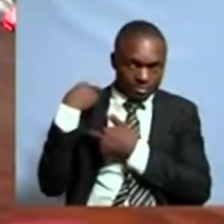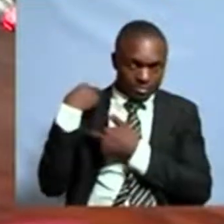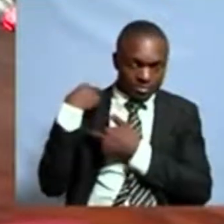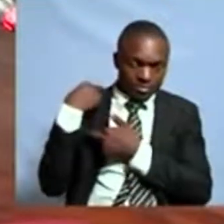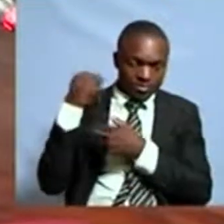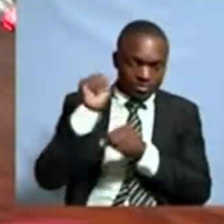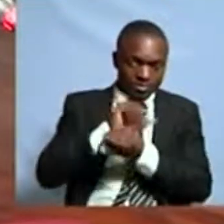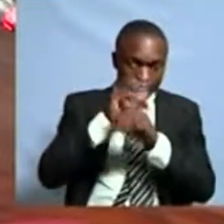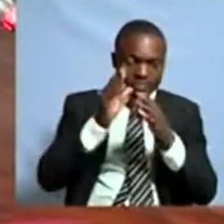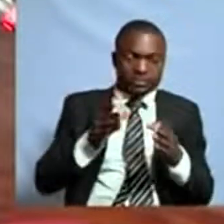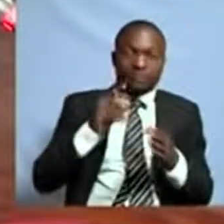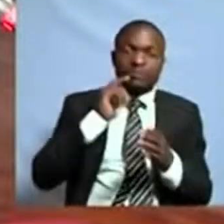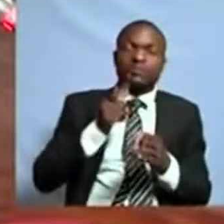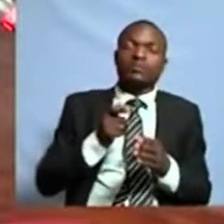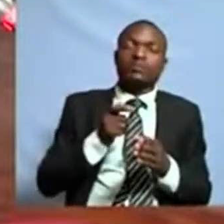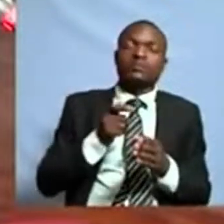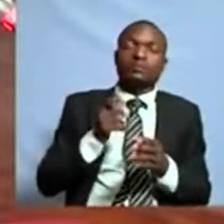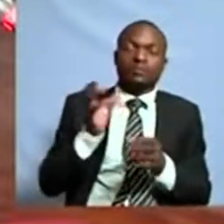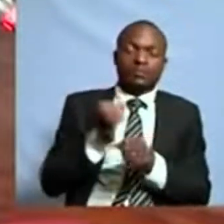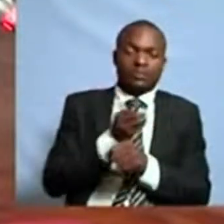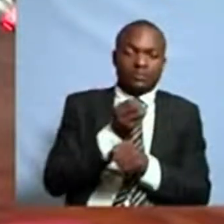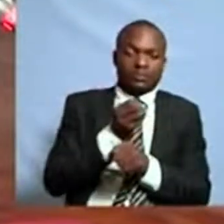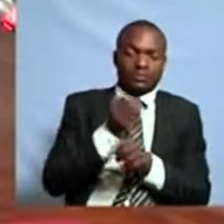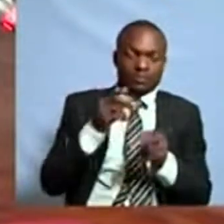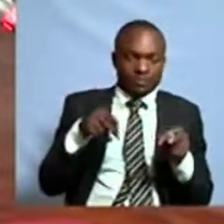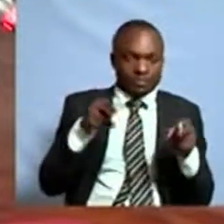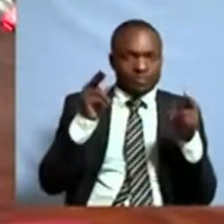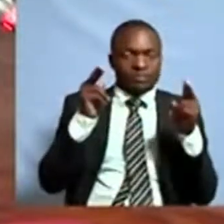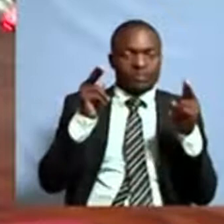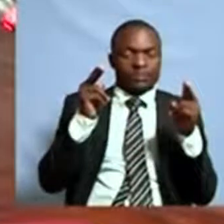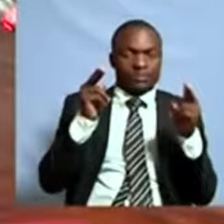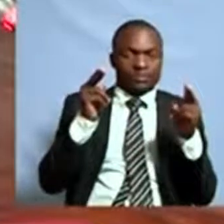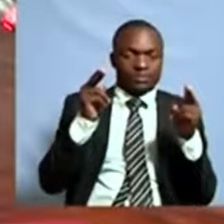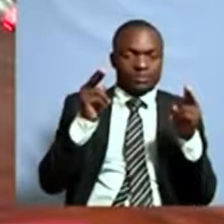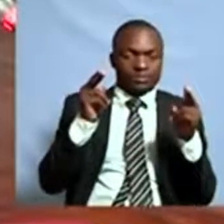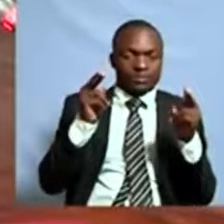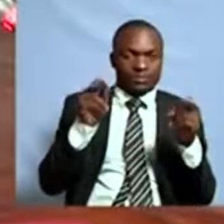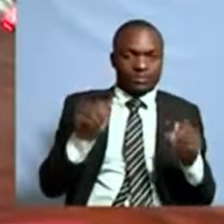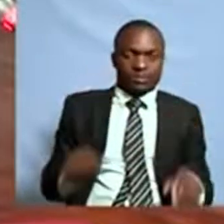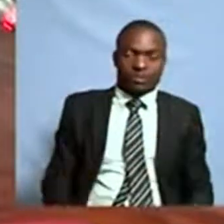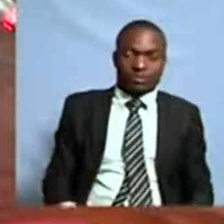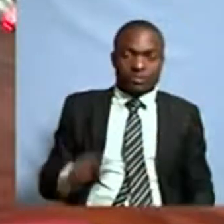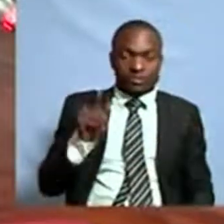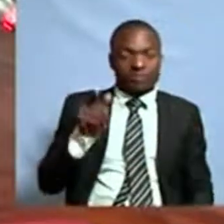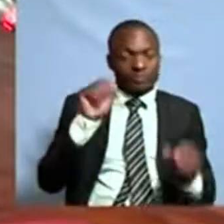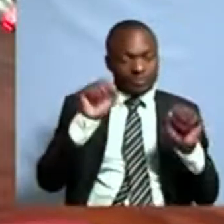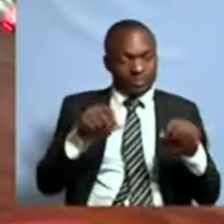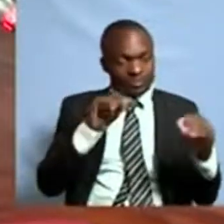employers should uphold in high esteem. So to argue that, and then